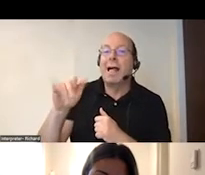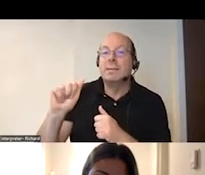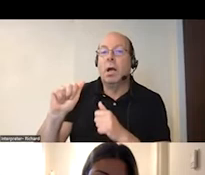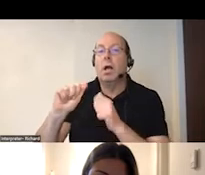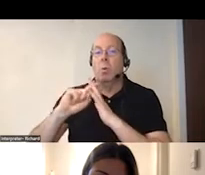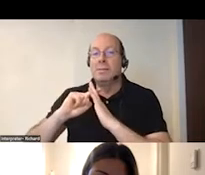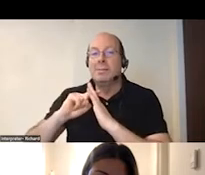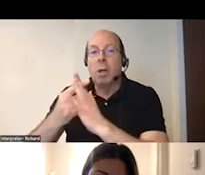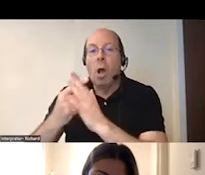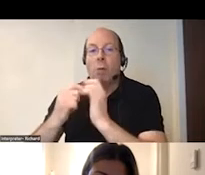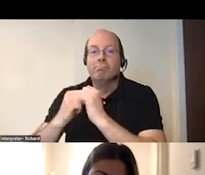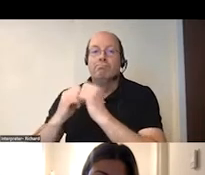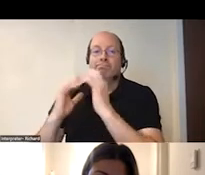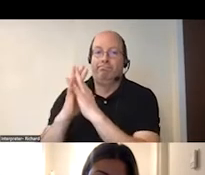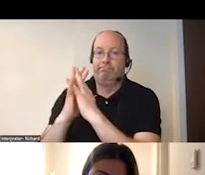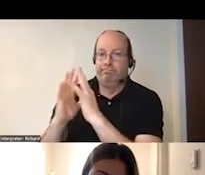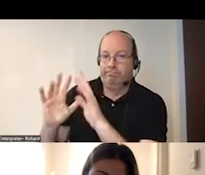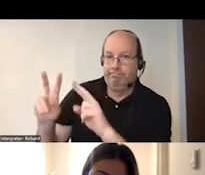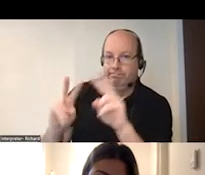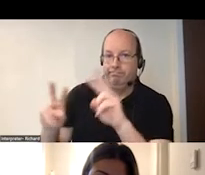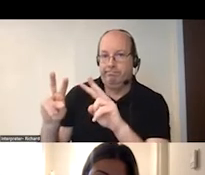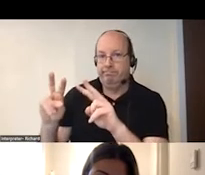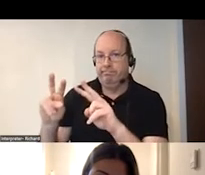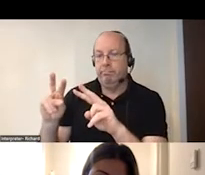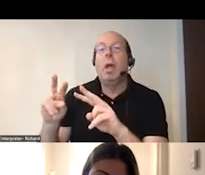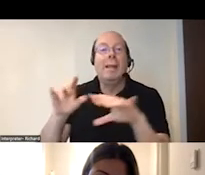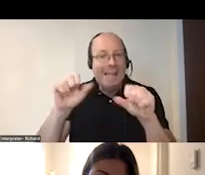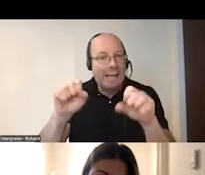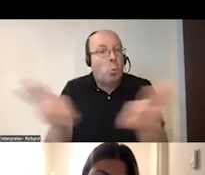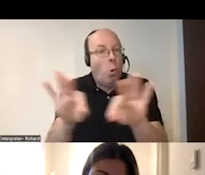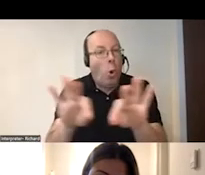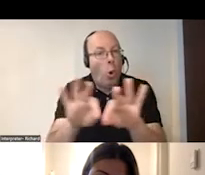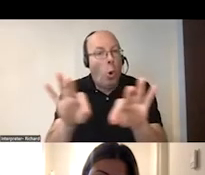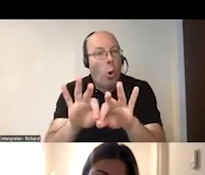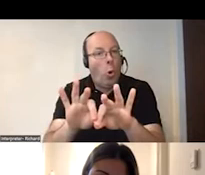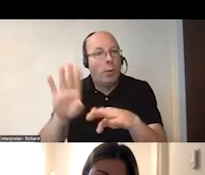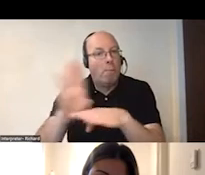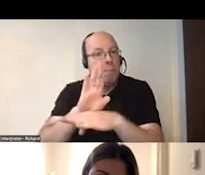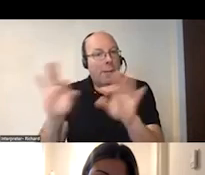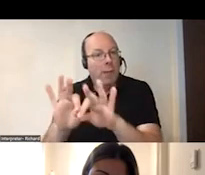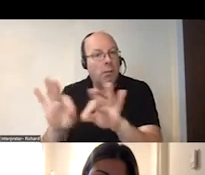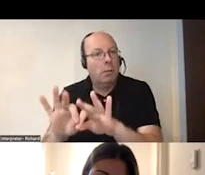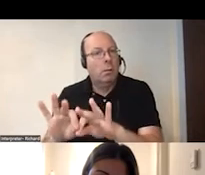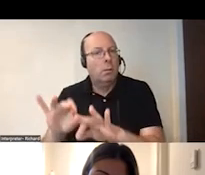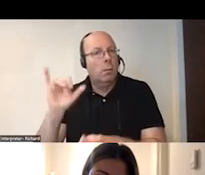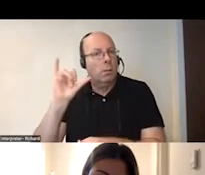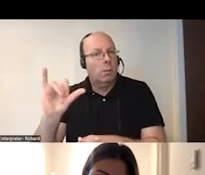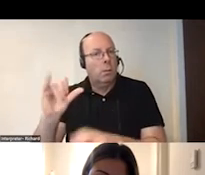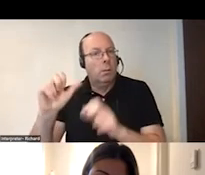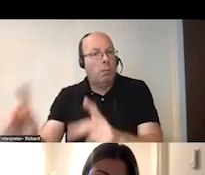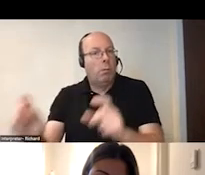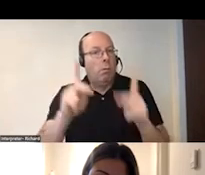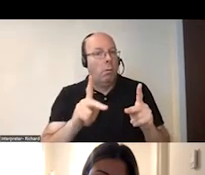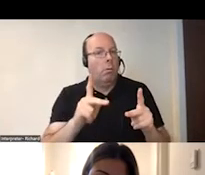the business that it has commercial value. So then our thinking is, okay, could we do this in the bigger